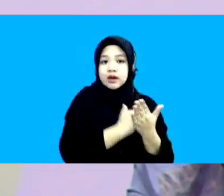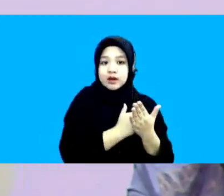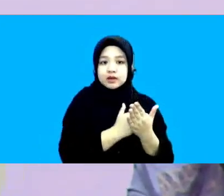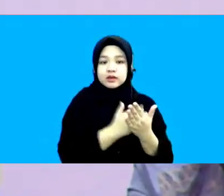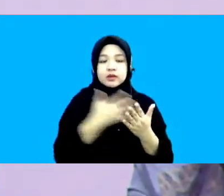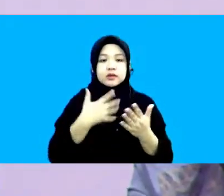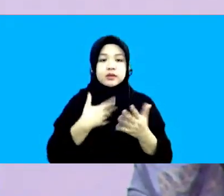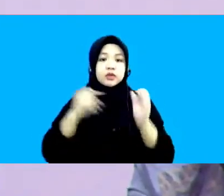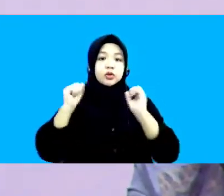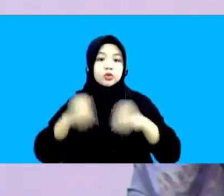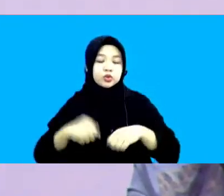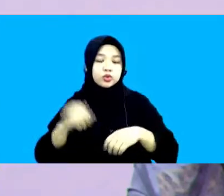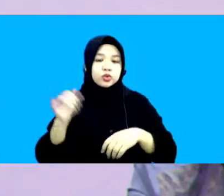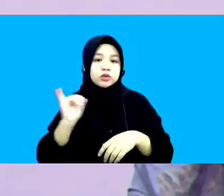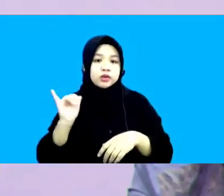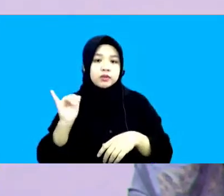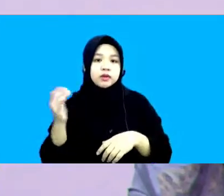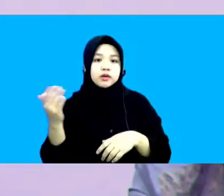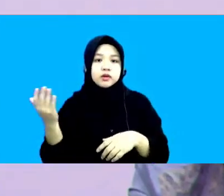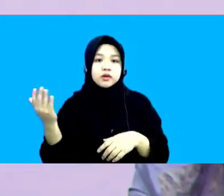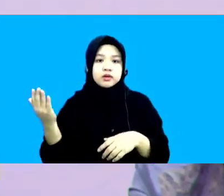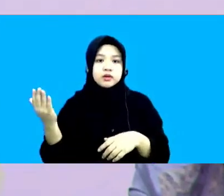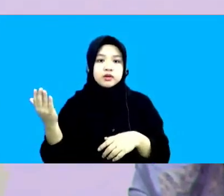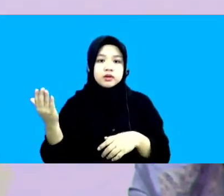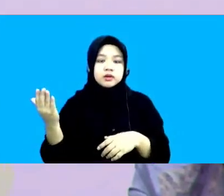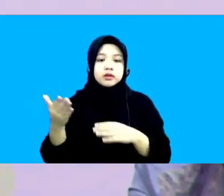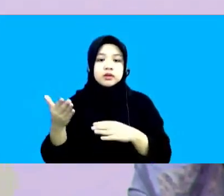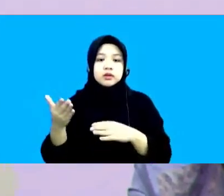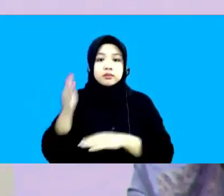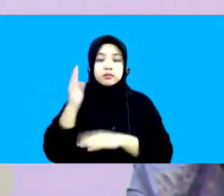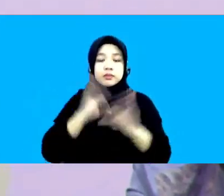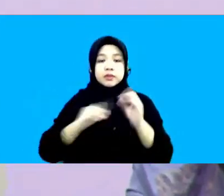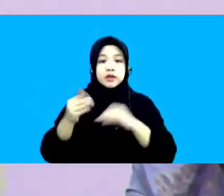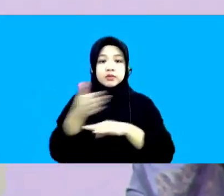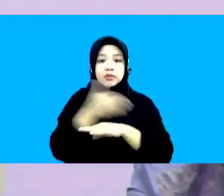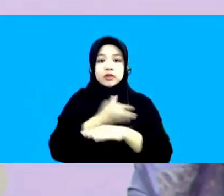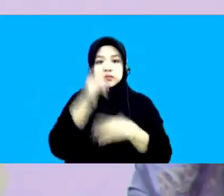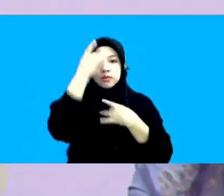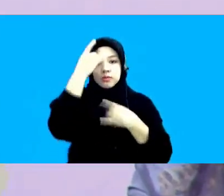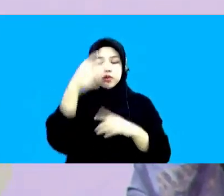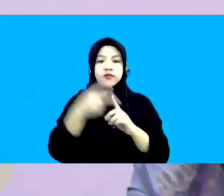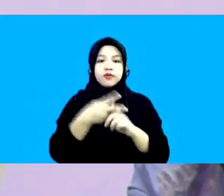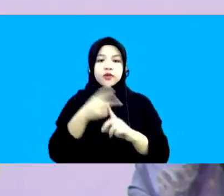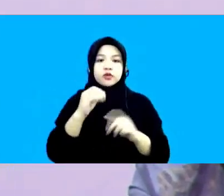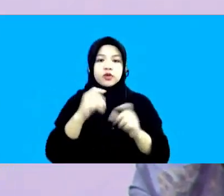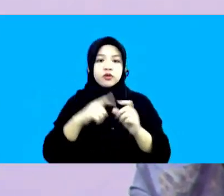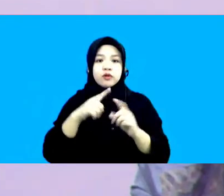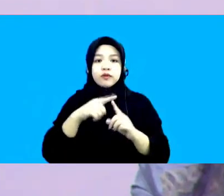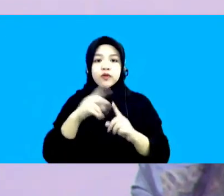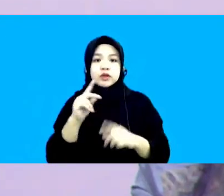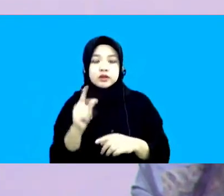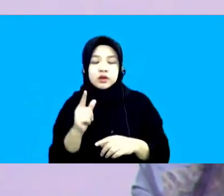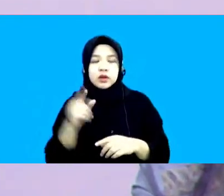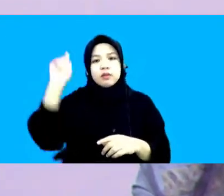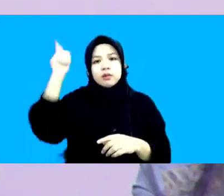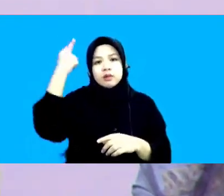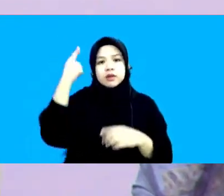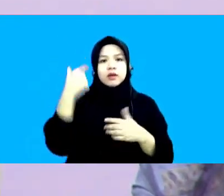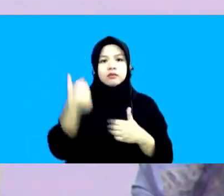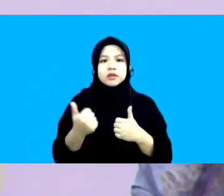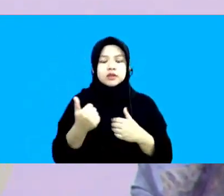poverty and inequality in general, then the understanding of MPI